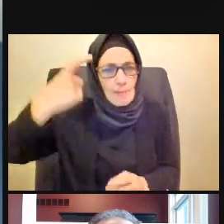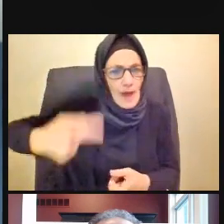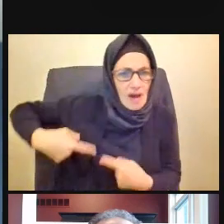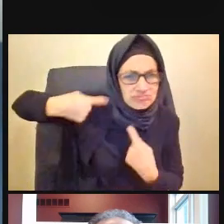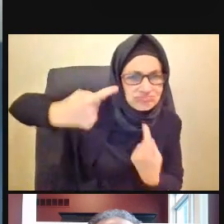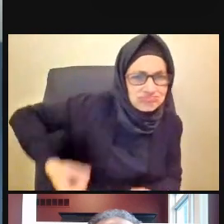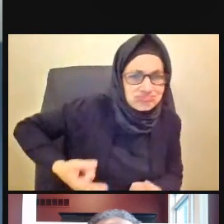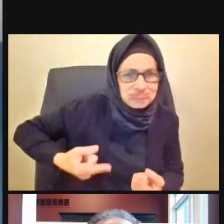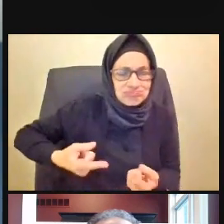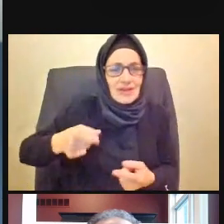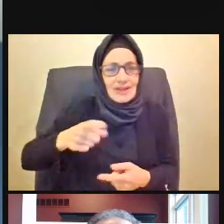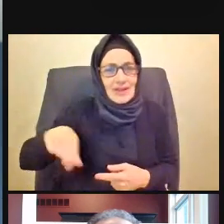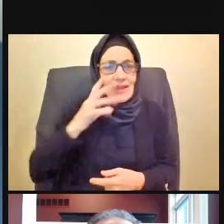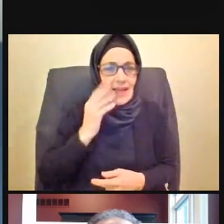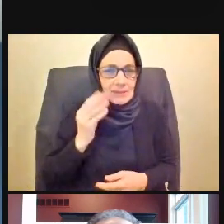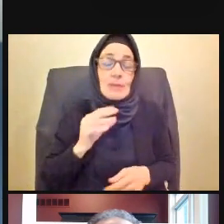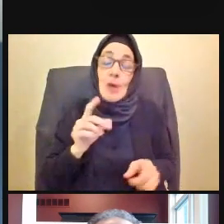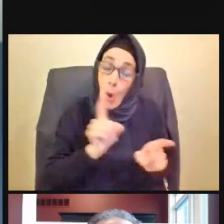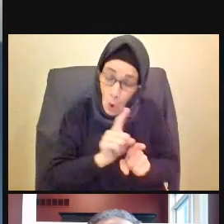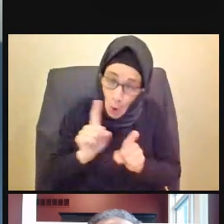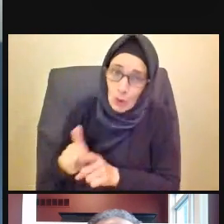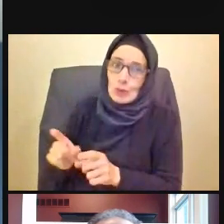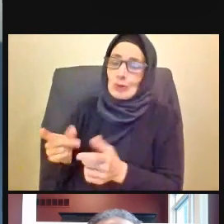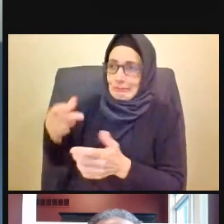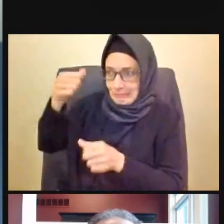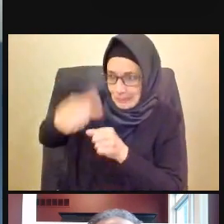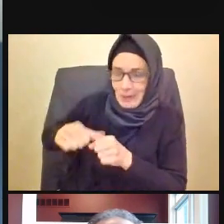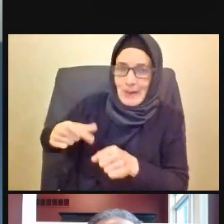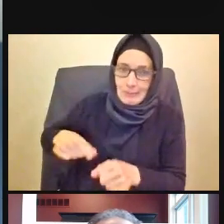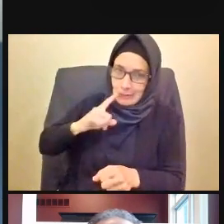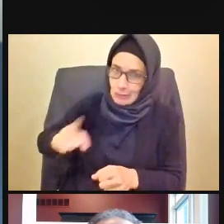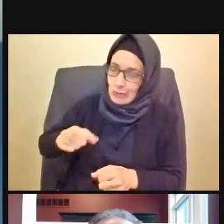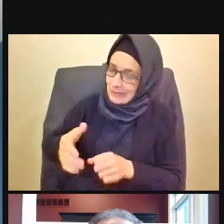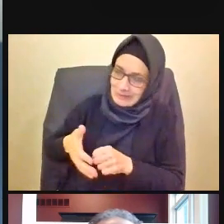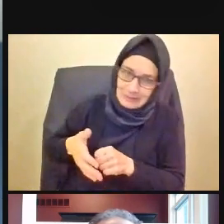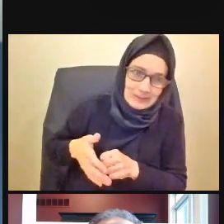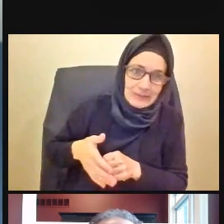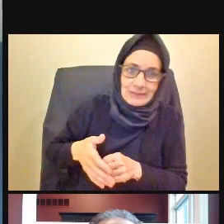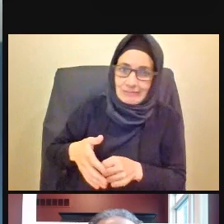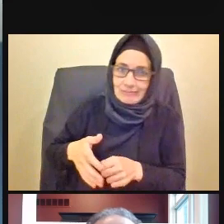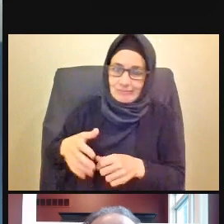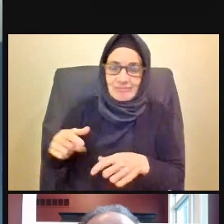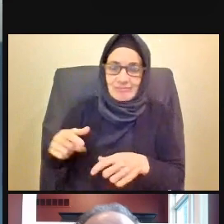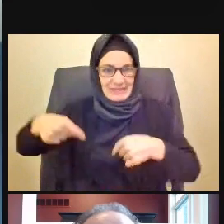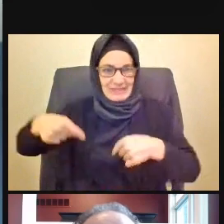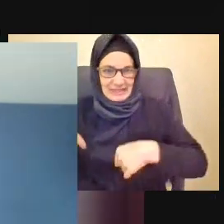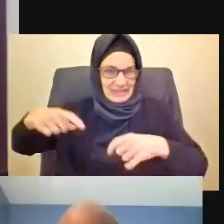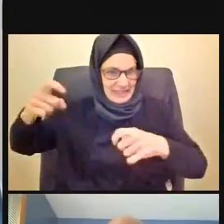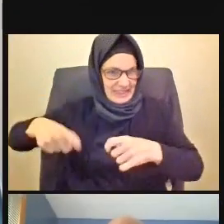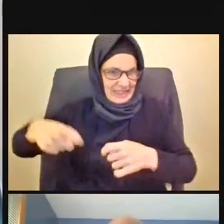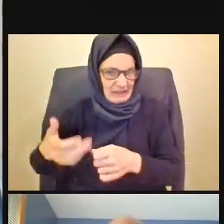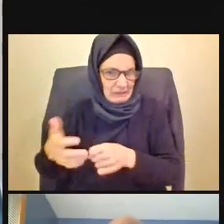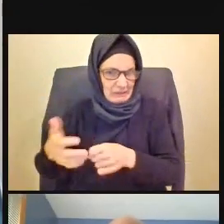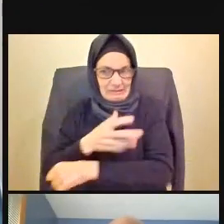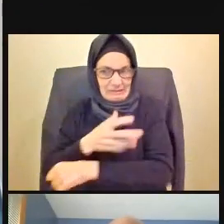the day right before us. So it is really a balancing act that we have to walk.